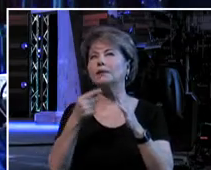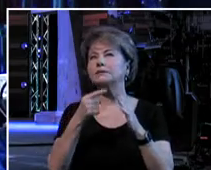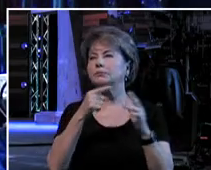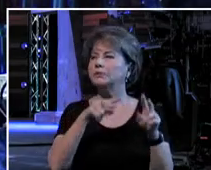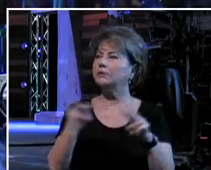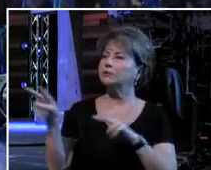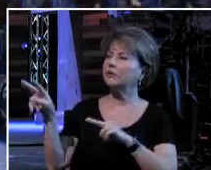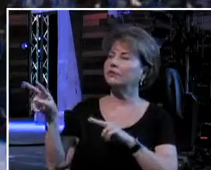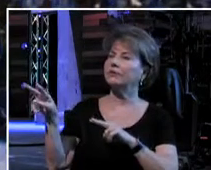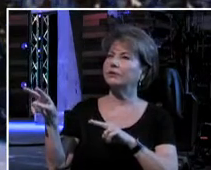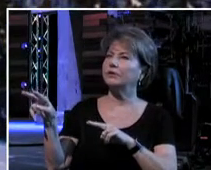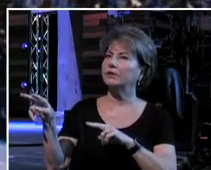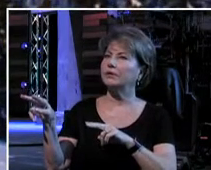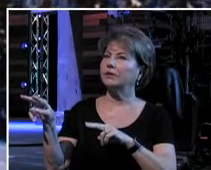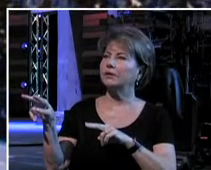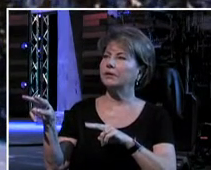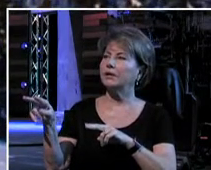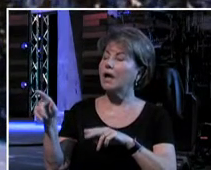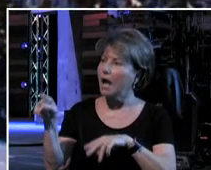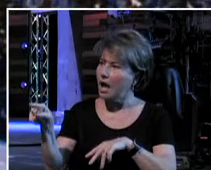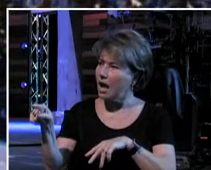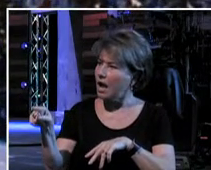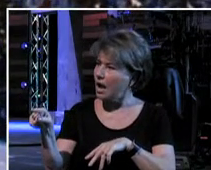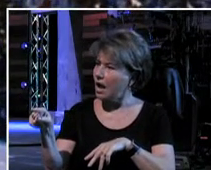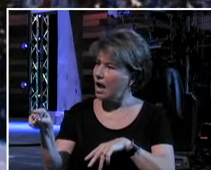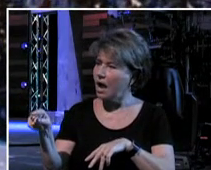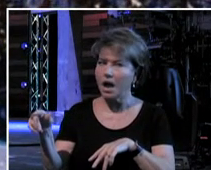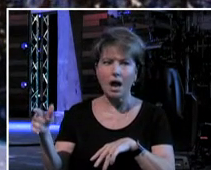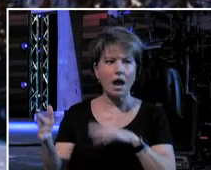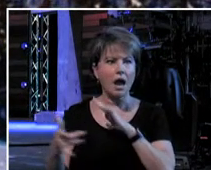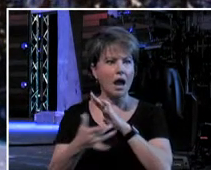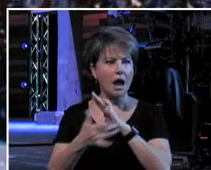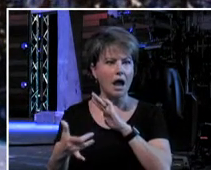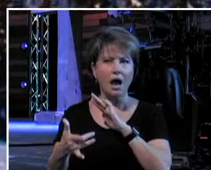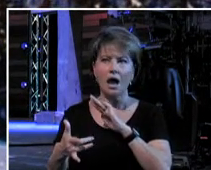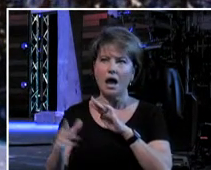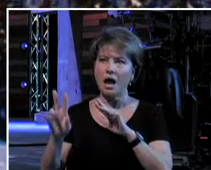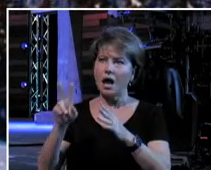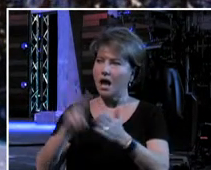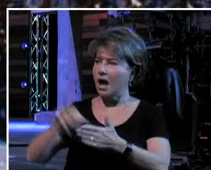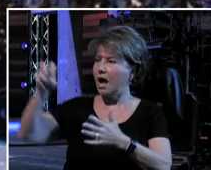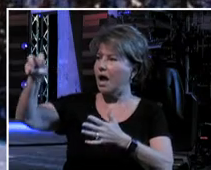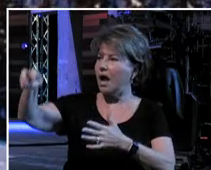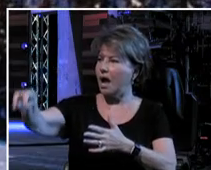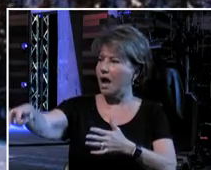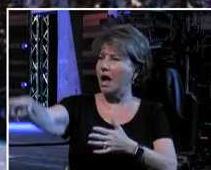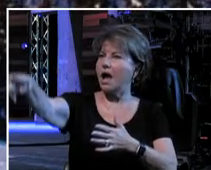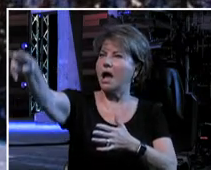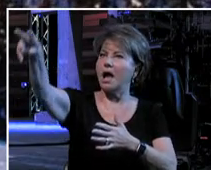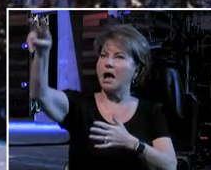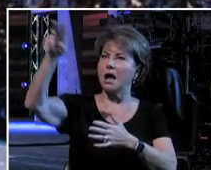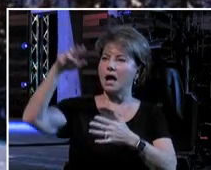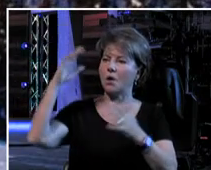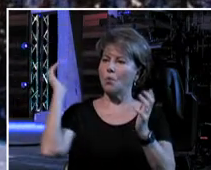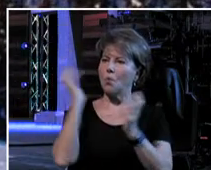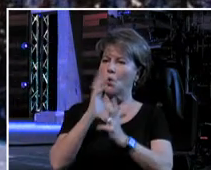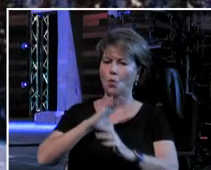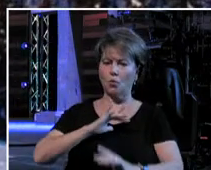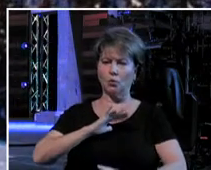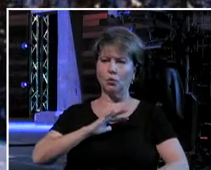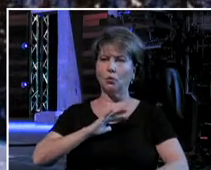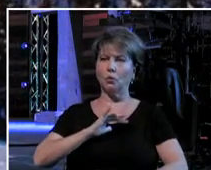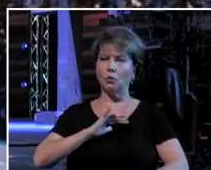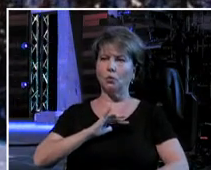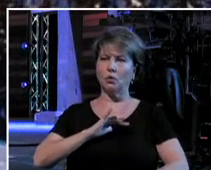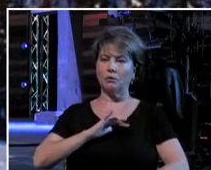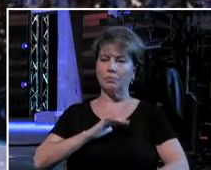these freestyle jumps, and there's people doing all these different types of things off this jump, and it was like, wow, that's really cool. But I